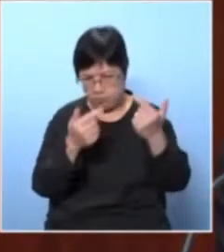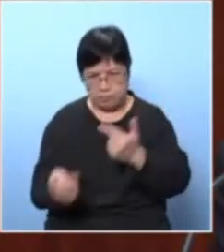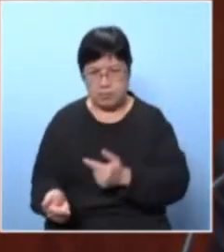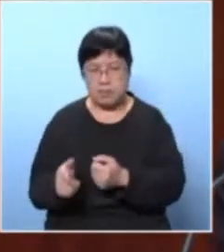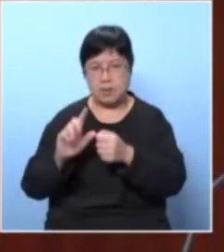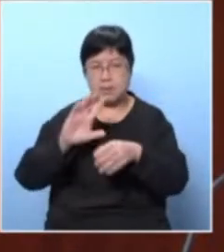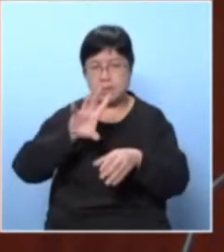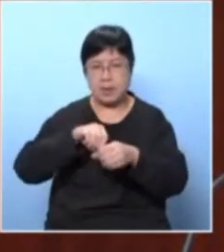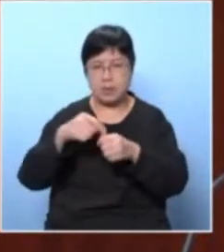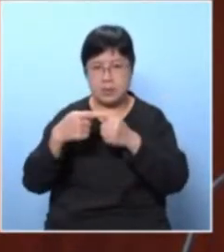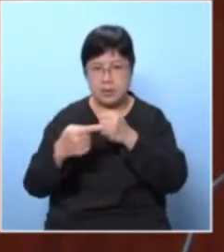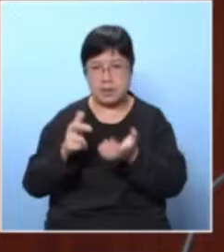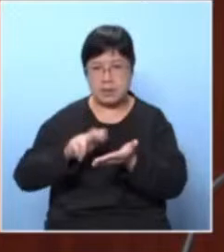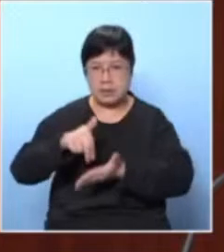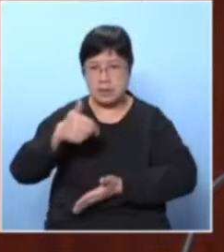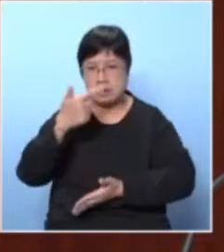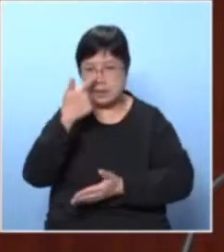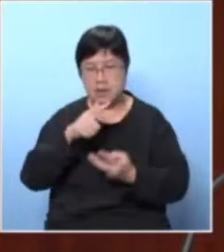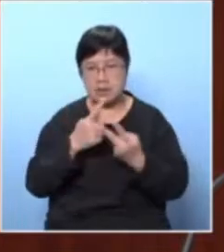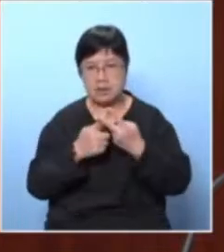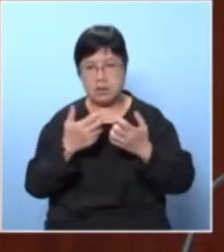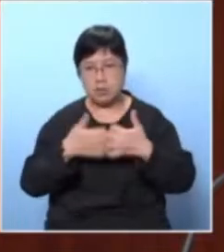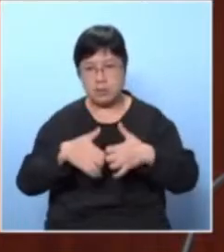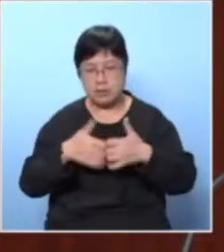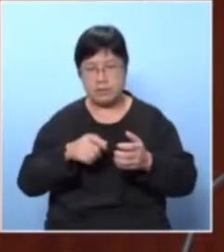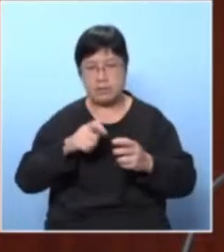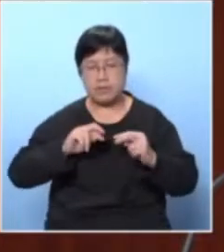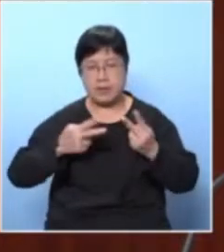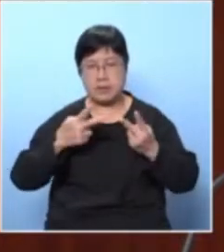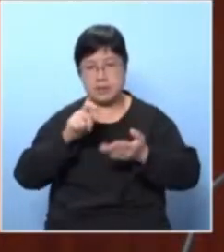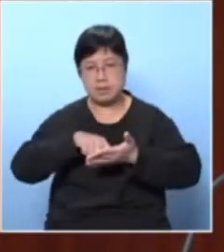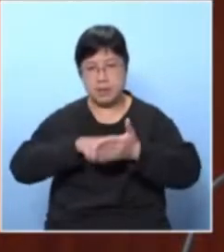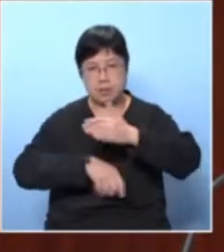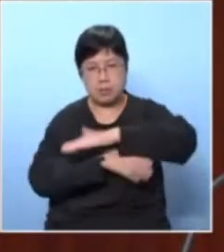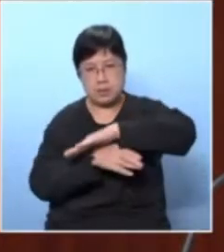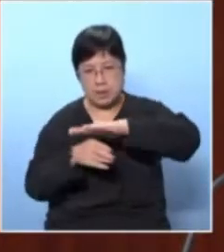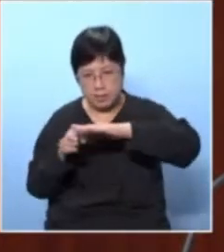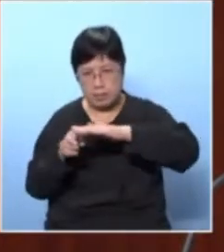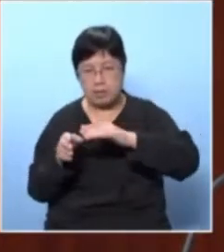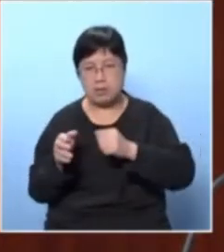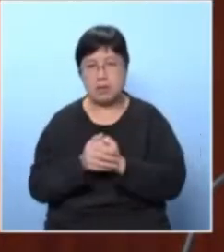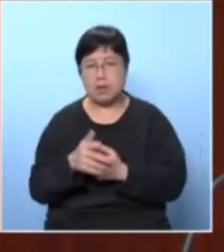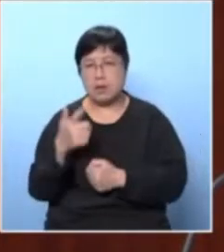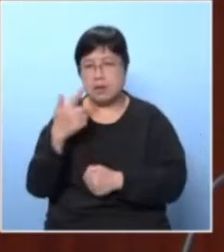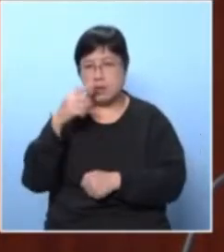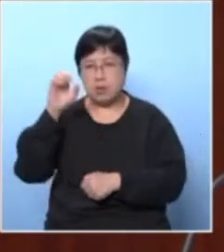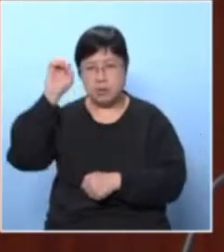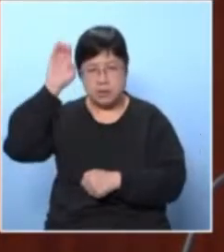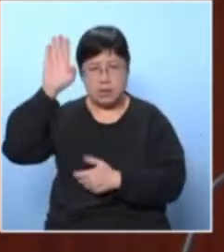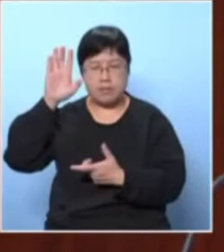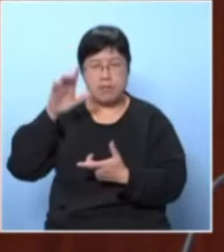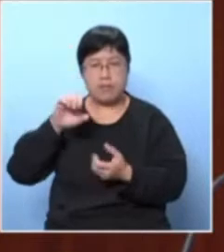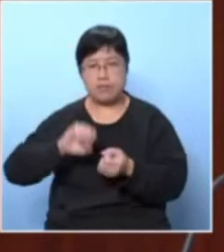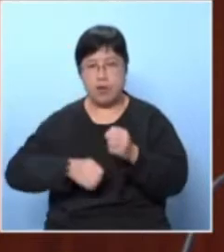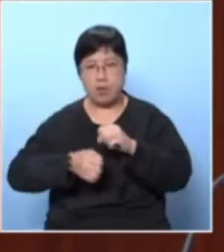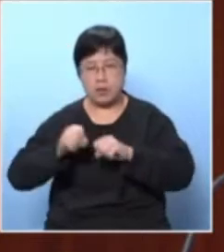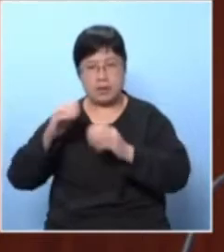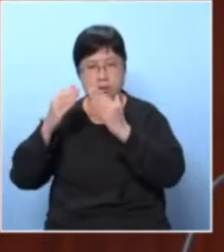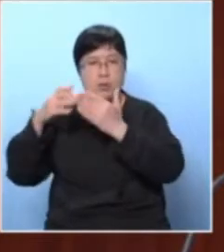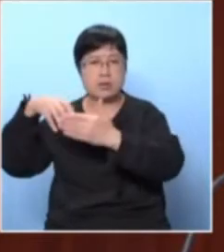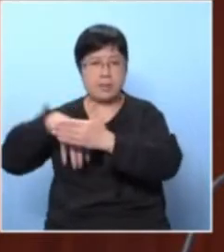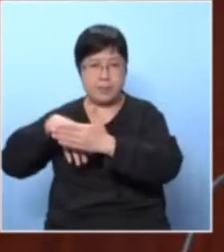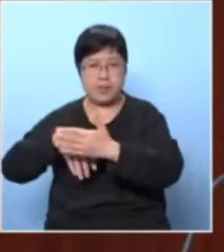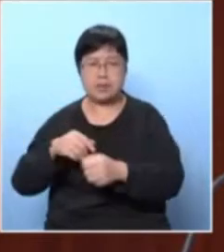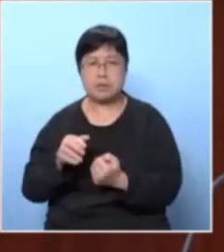1. Set up the New Industrialization Development Office. Established under the Innovation, Technology and